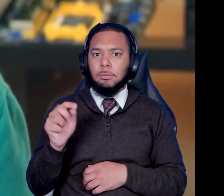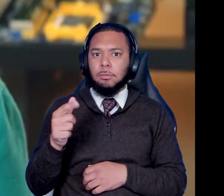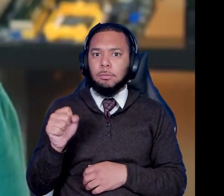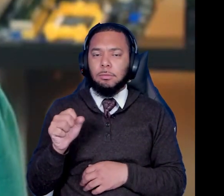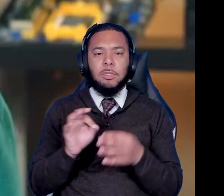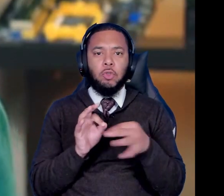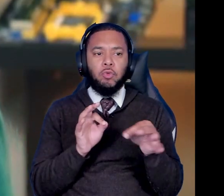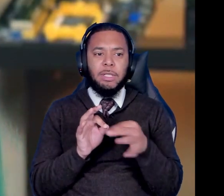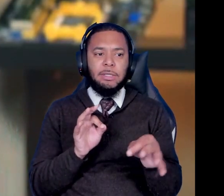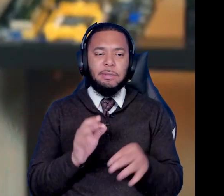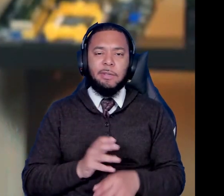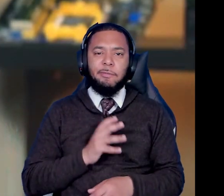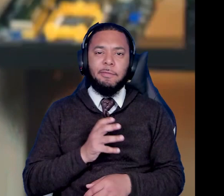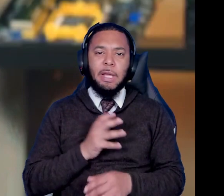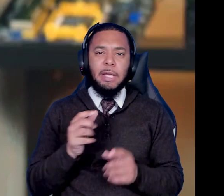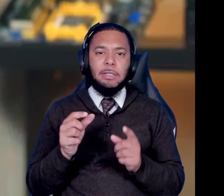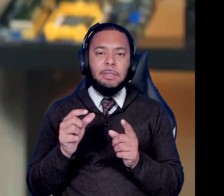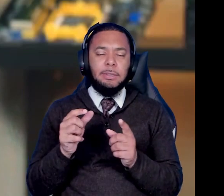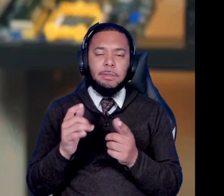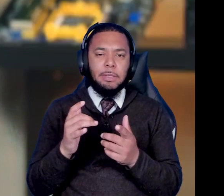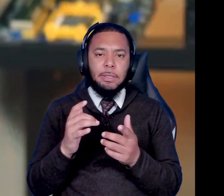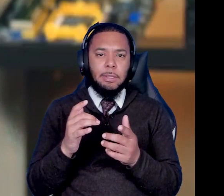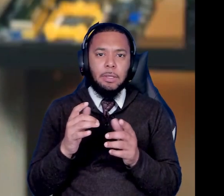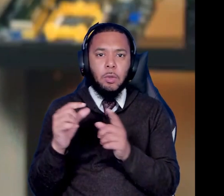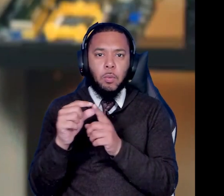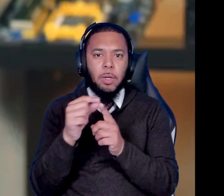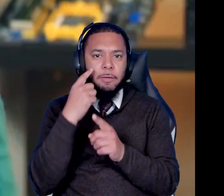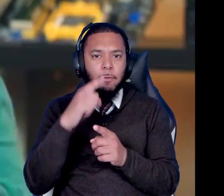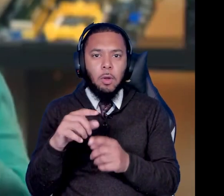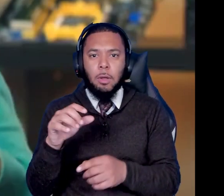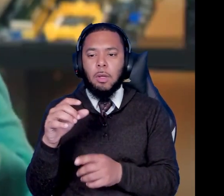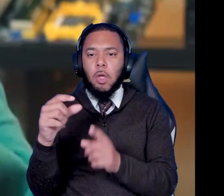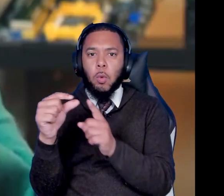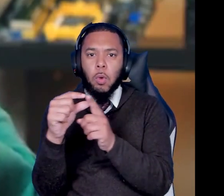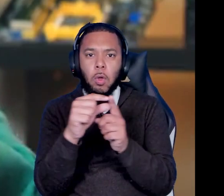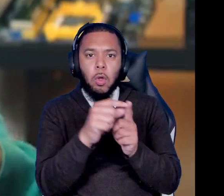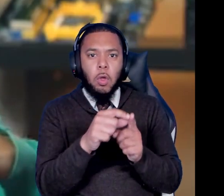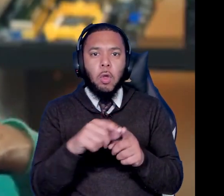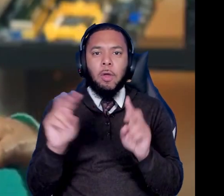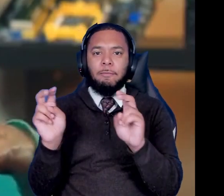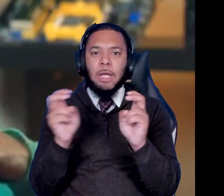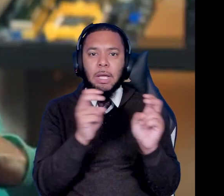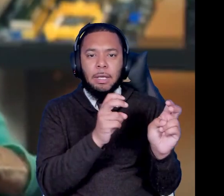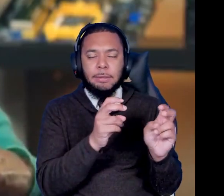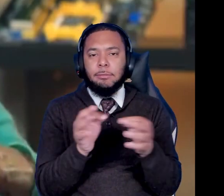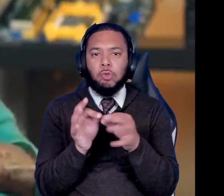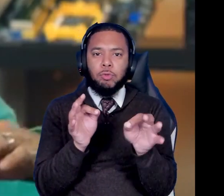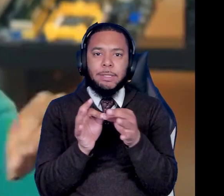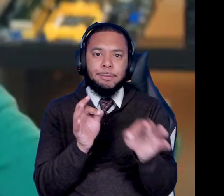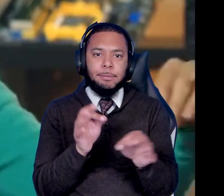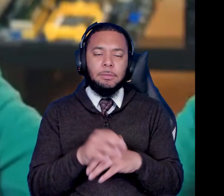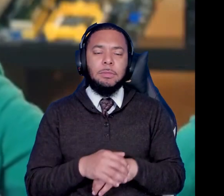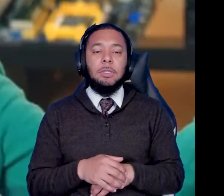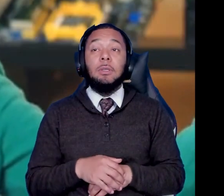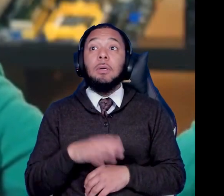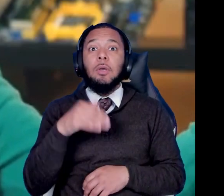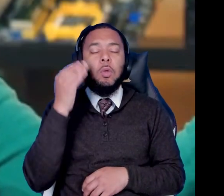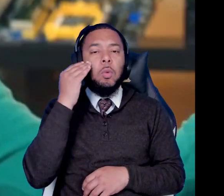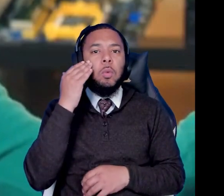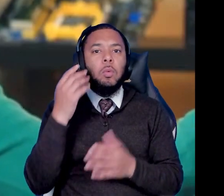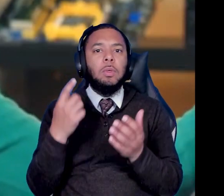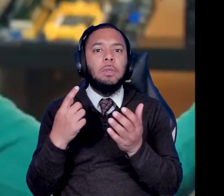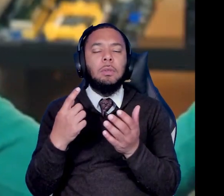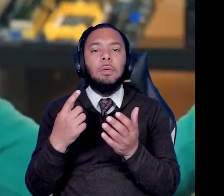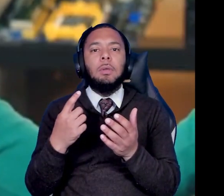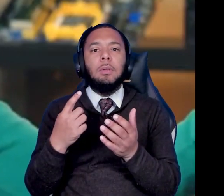a fancy word for saying a word or a phrase. Think of it like sometimes you take a string